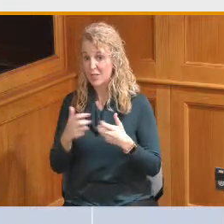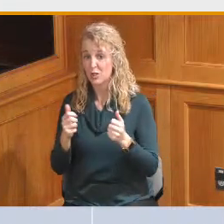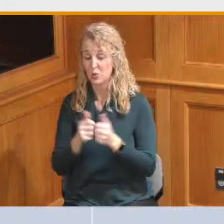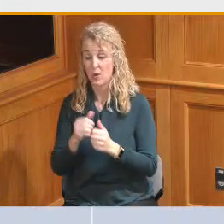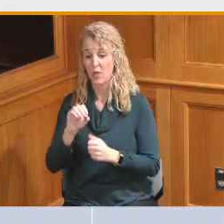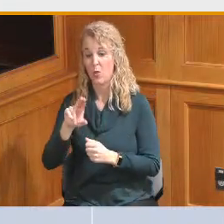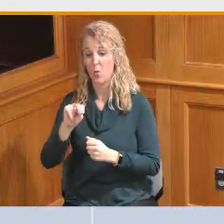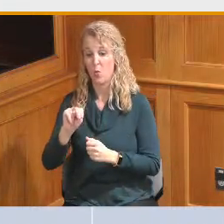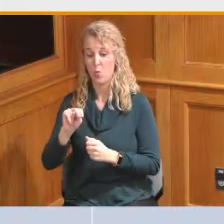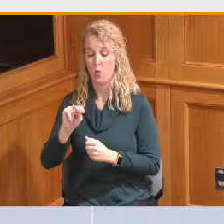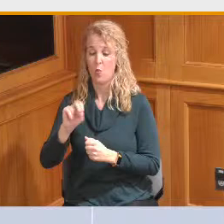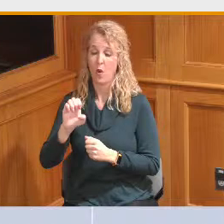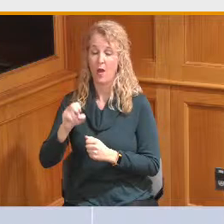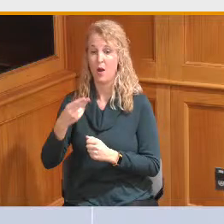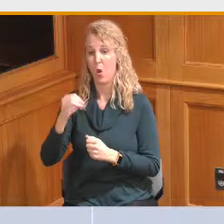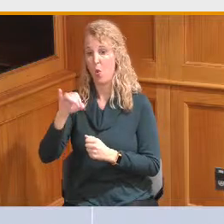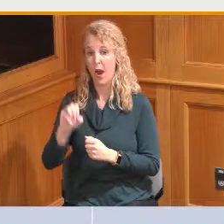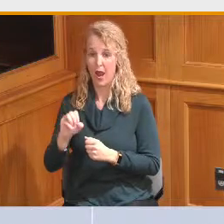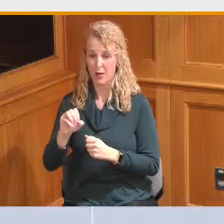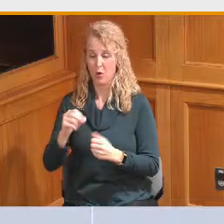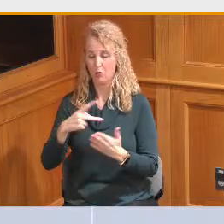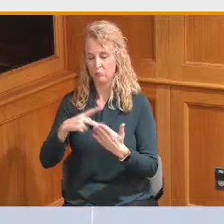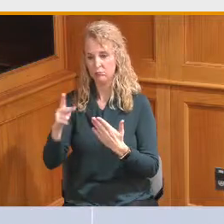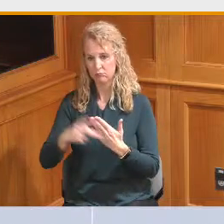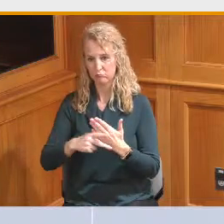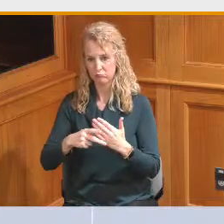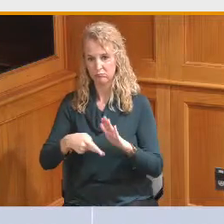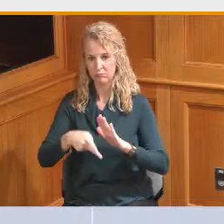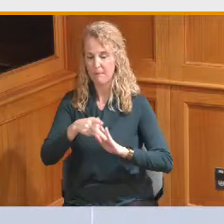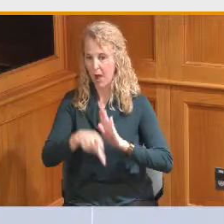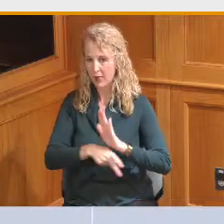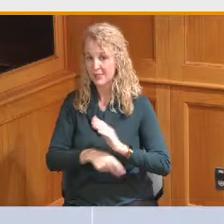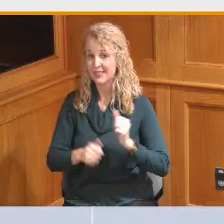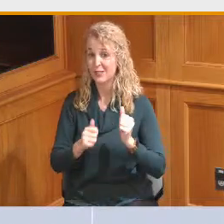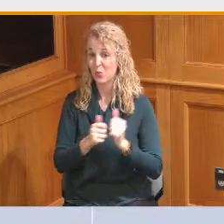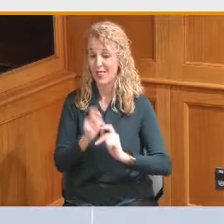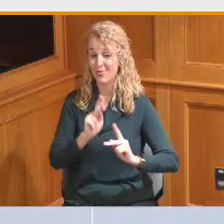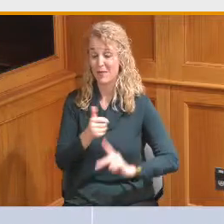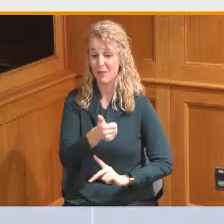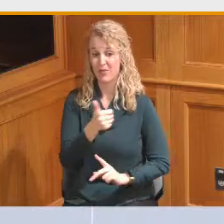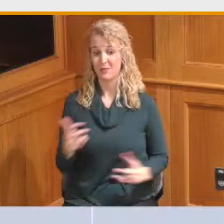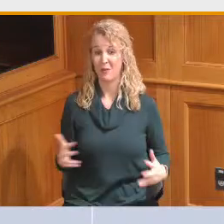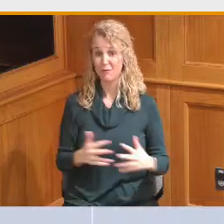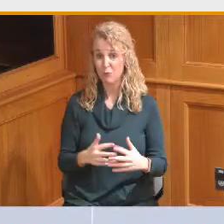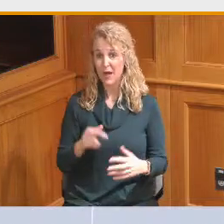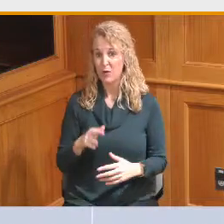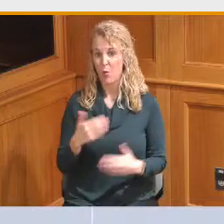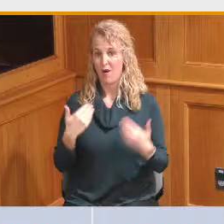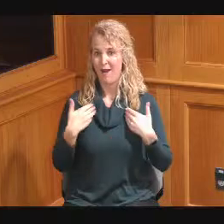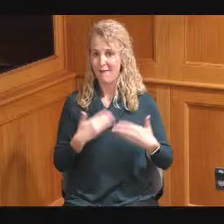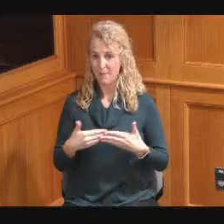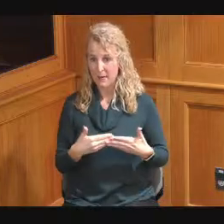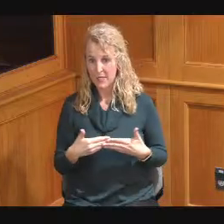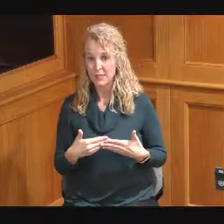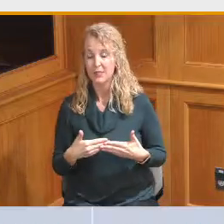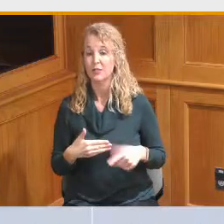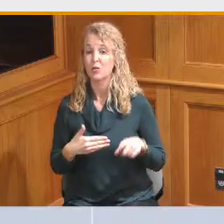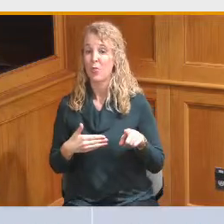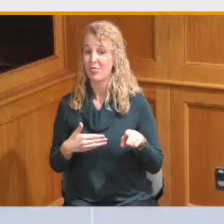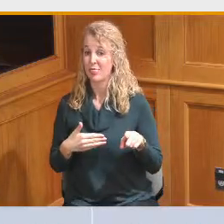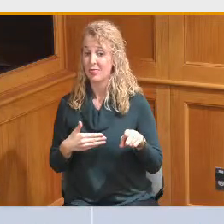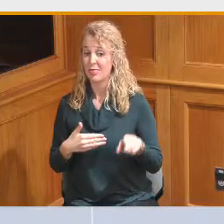abatement strategies, enhancing access to structured housing for pregnant and parenting individuals, justice-involved individuals, and those